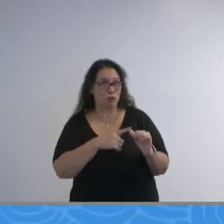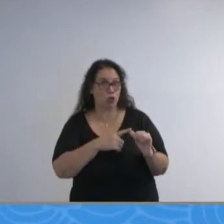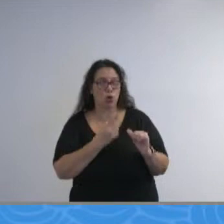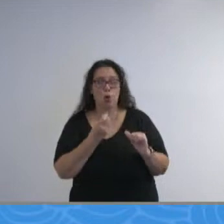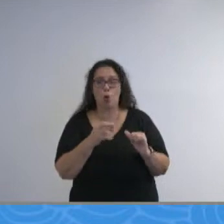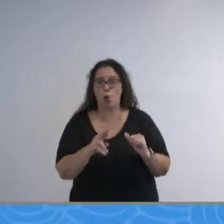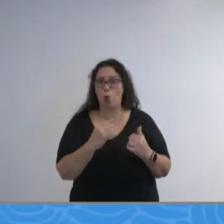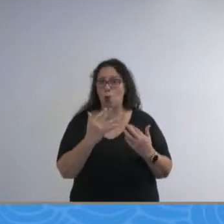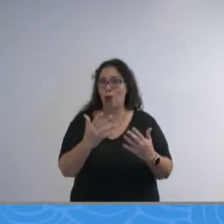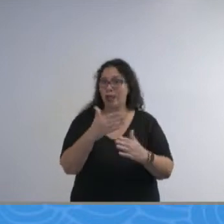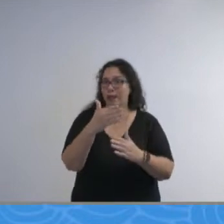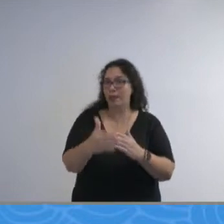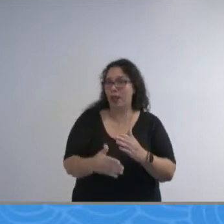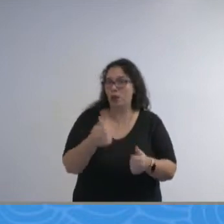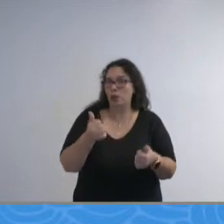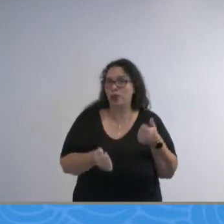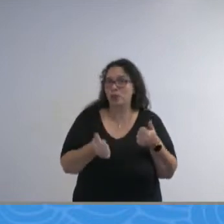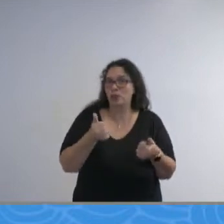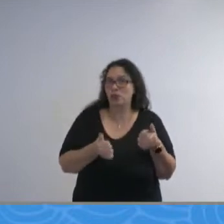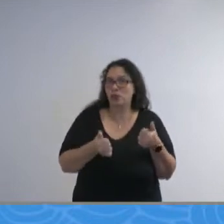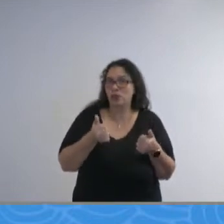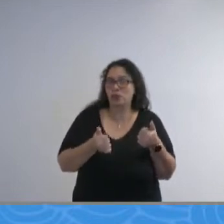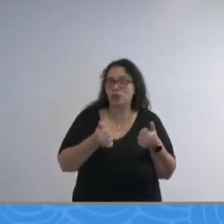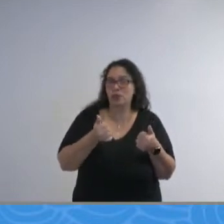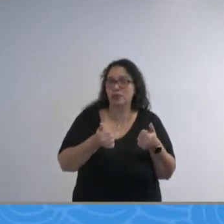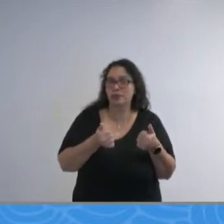wait until the end?